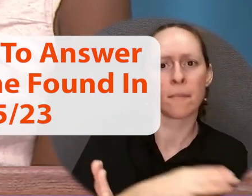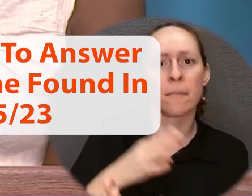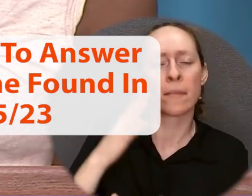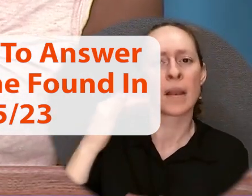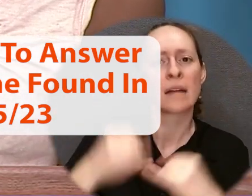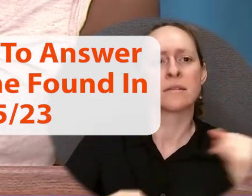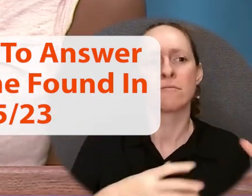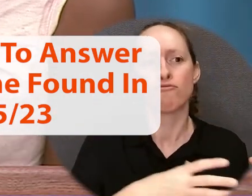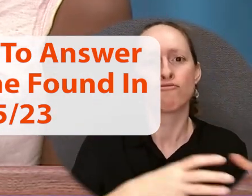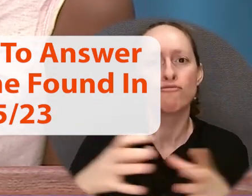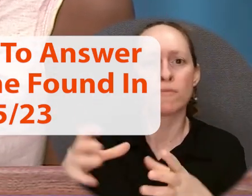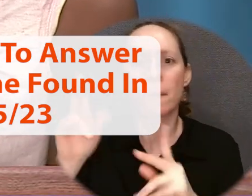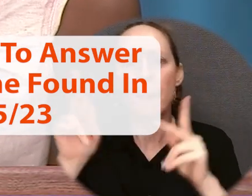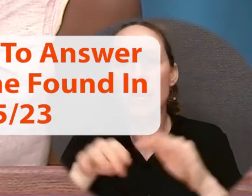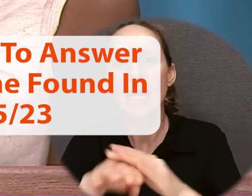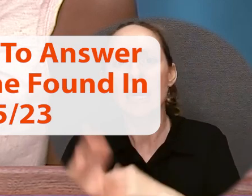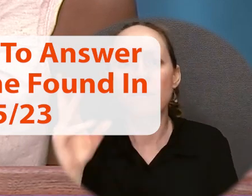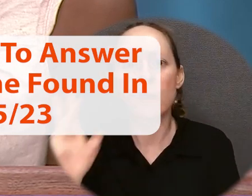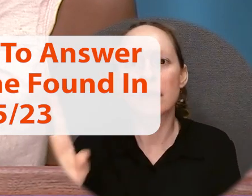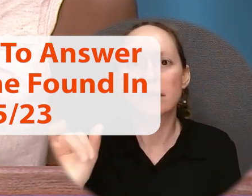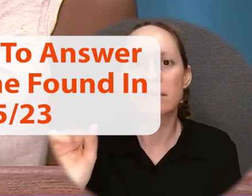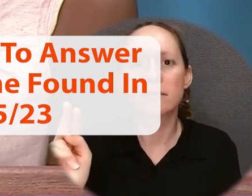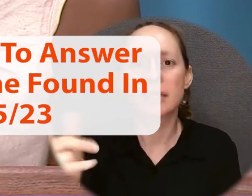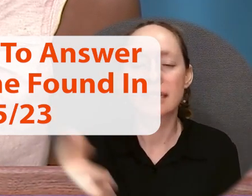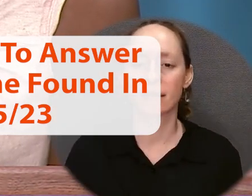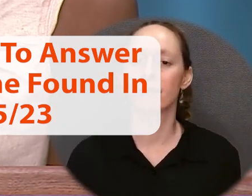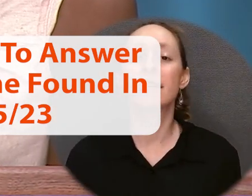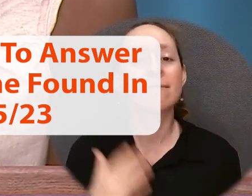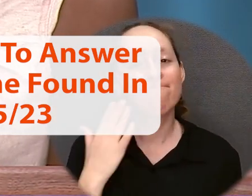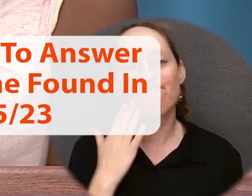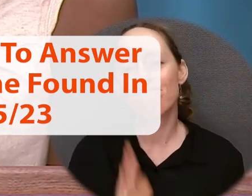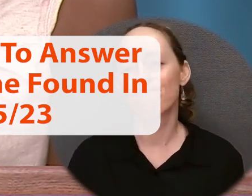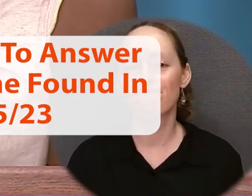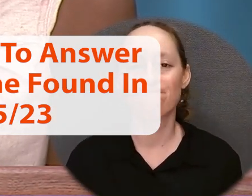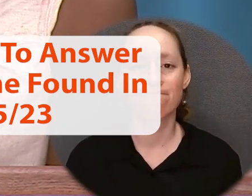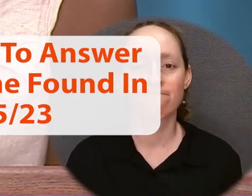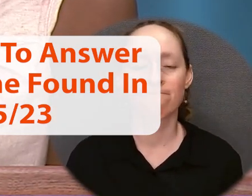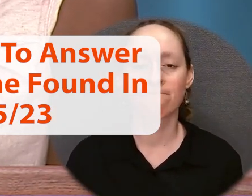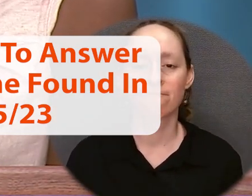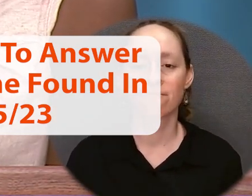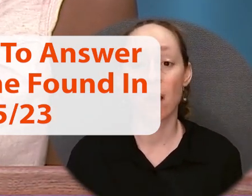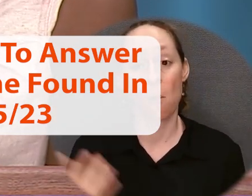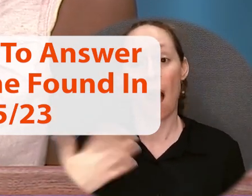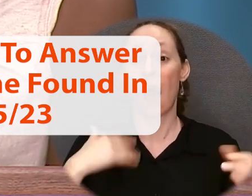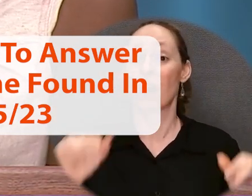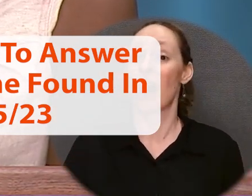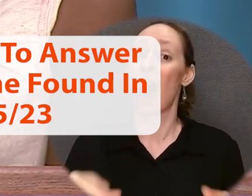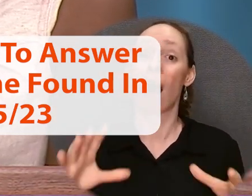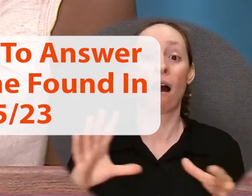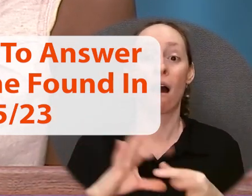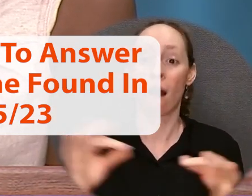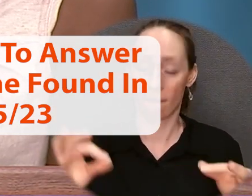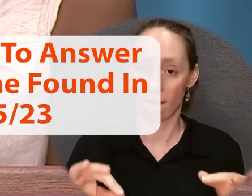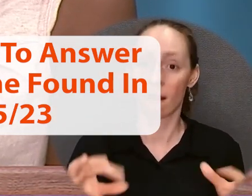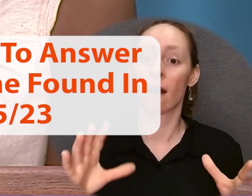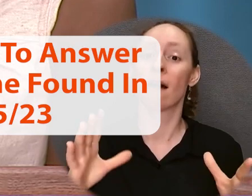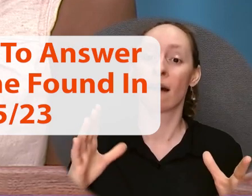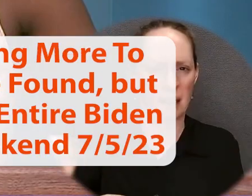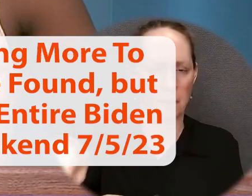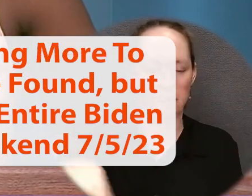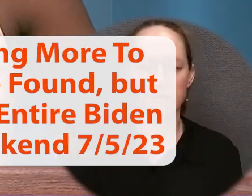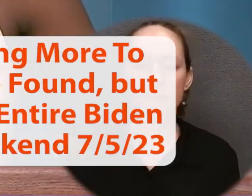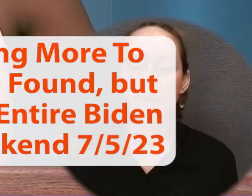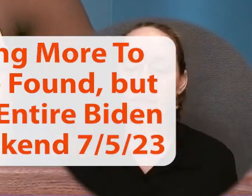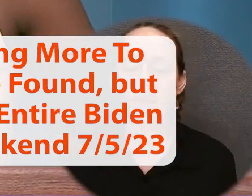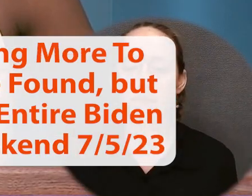on how late the staff-led tours go, but I can tell you that there was one on Friday, there was one on Saturday, there was one on Sunday. The